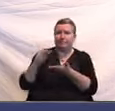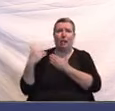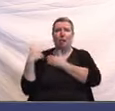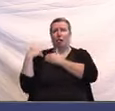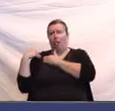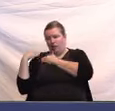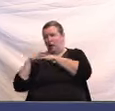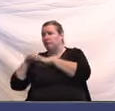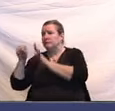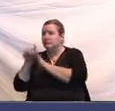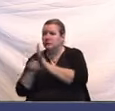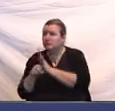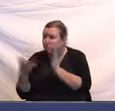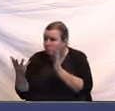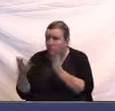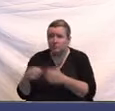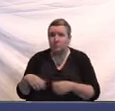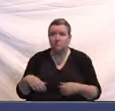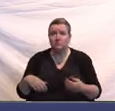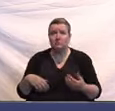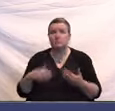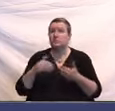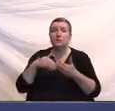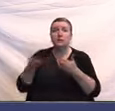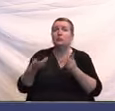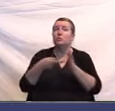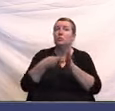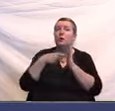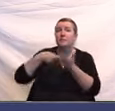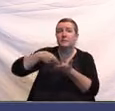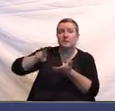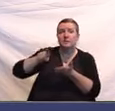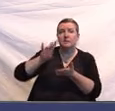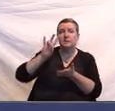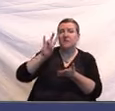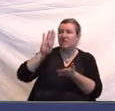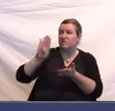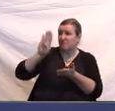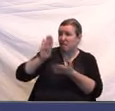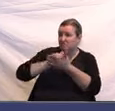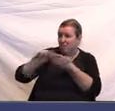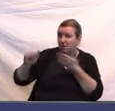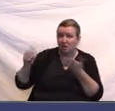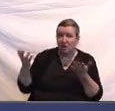the next required payment, which is about $7 billion, without federal aid